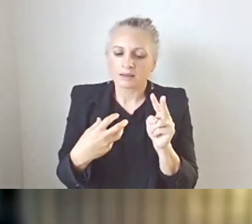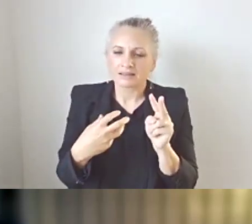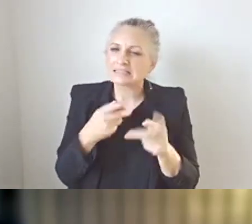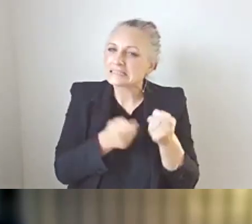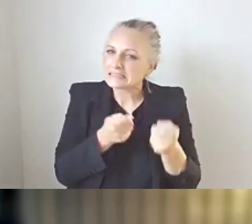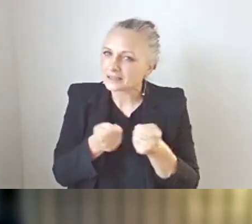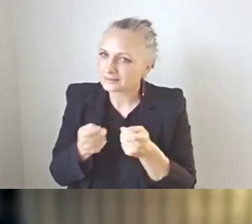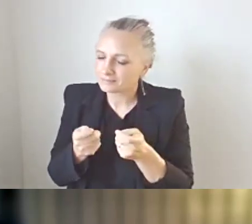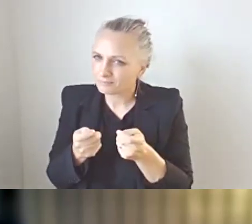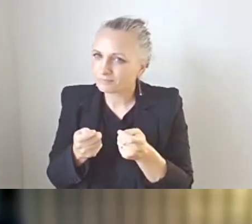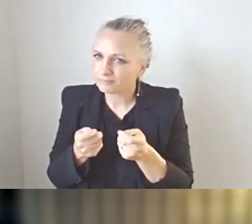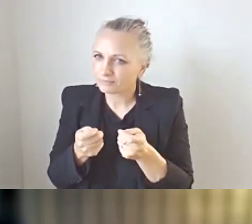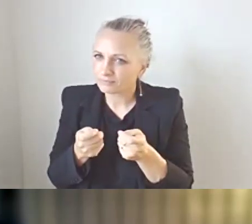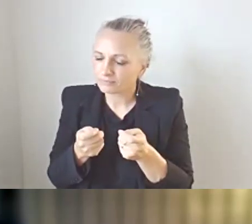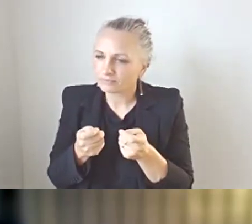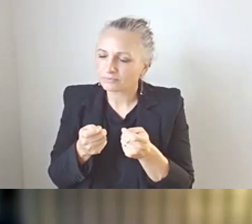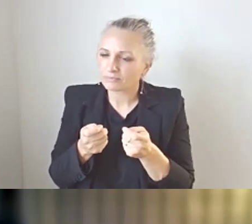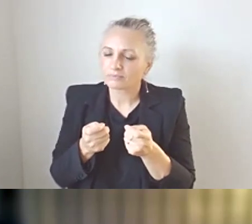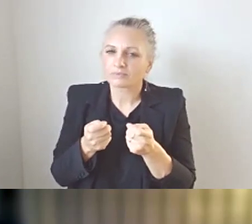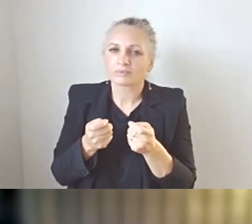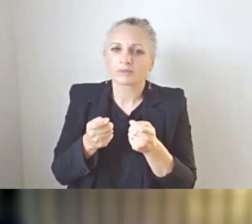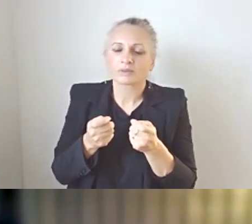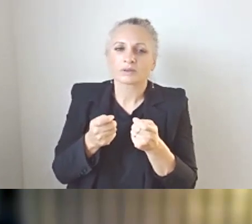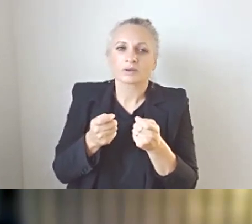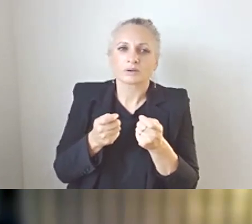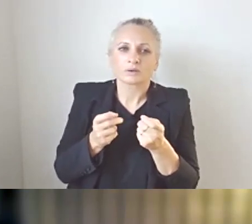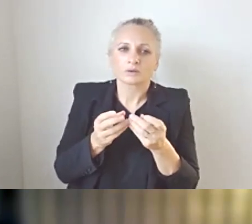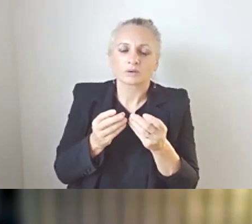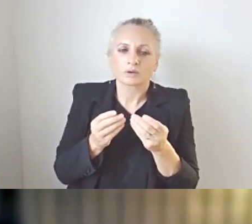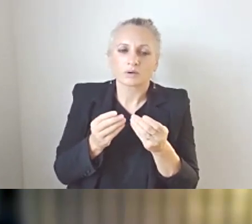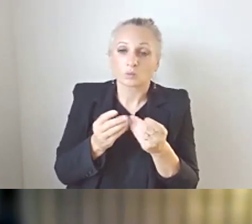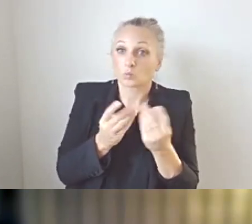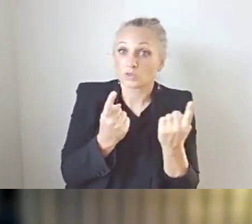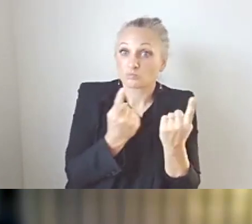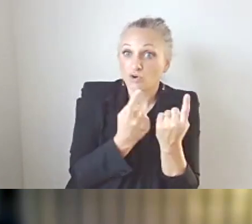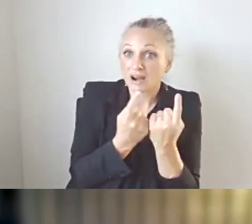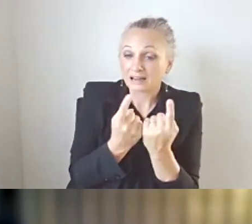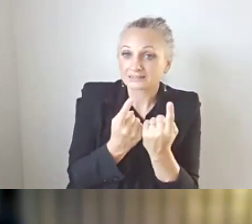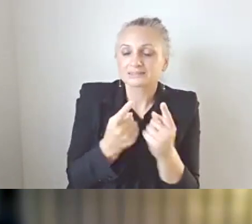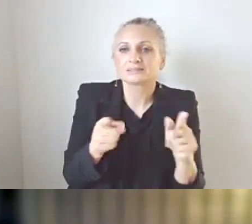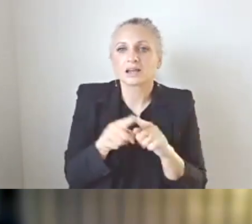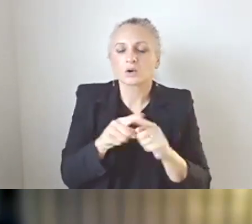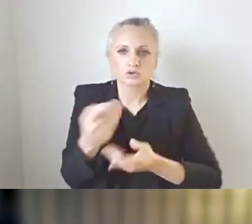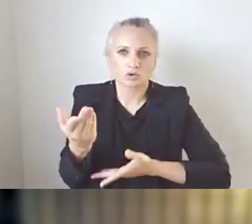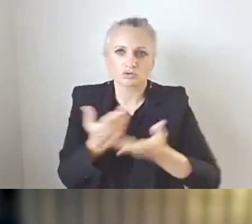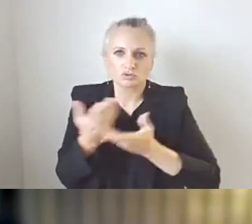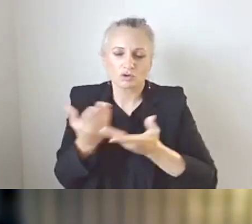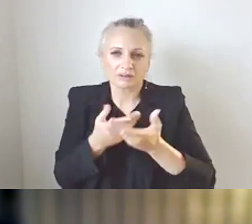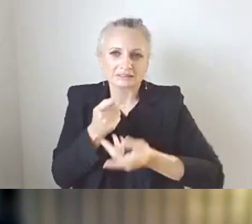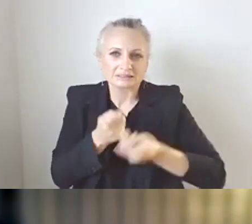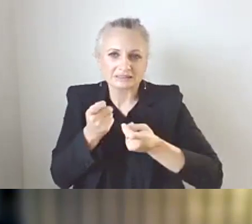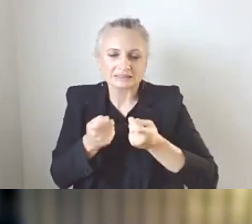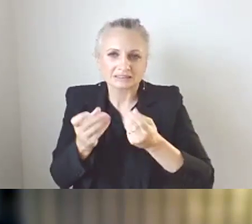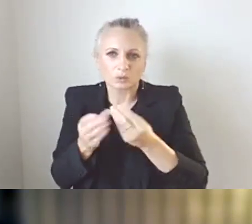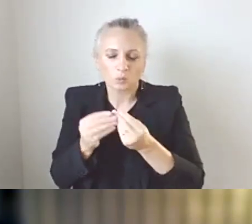testing with product service testing with people with disabilities, or sorry, with disabled people.